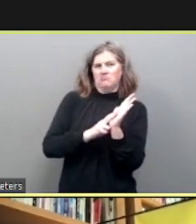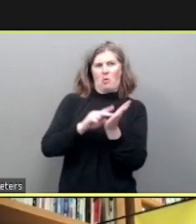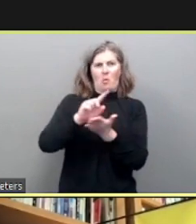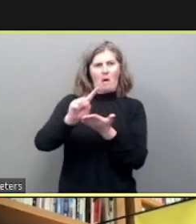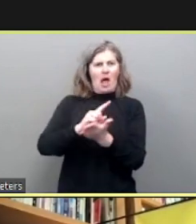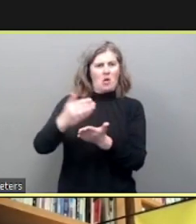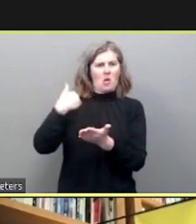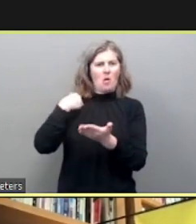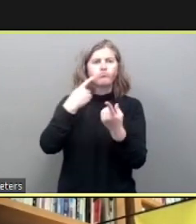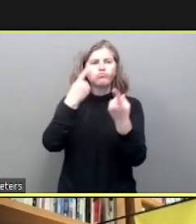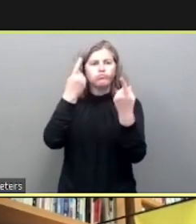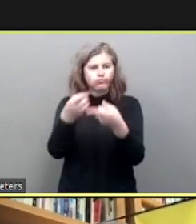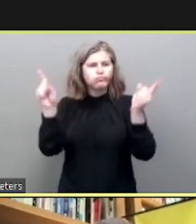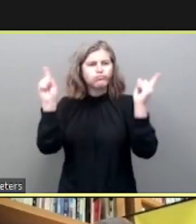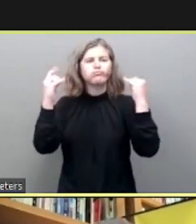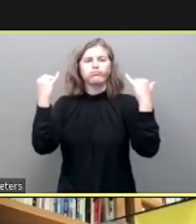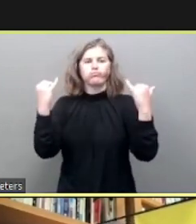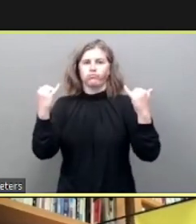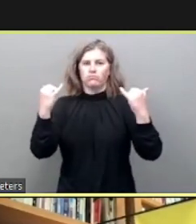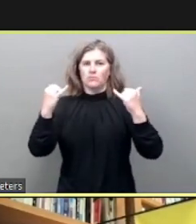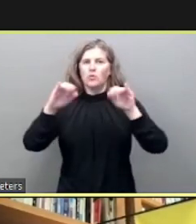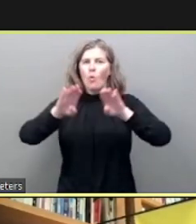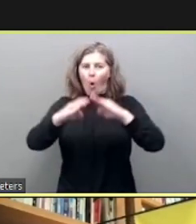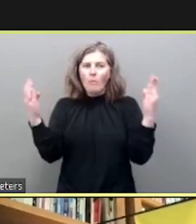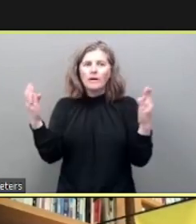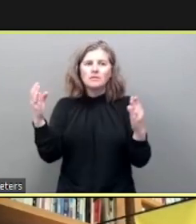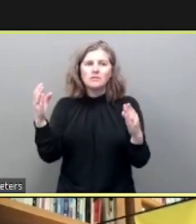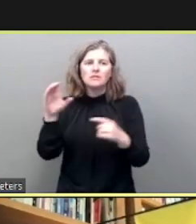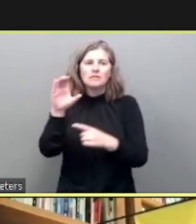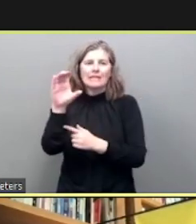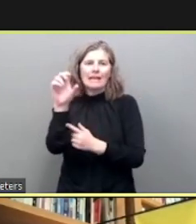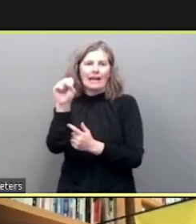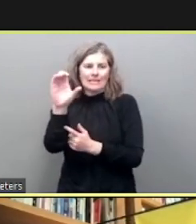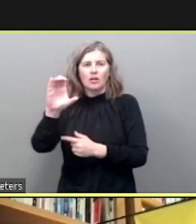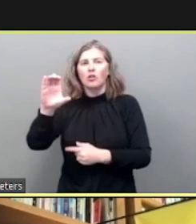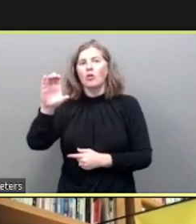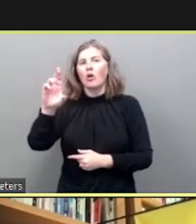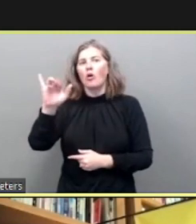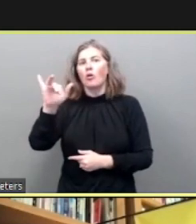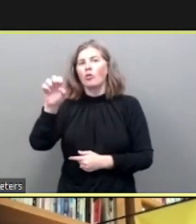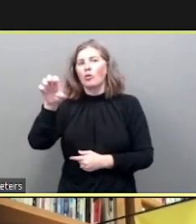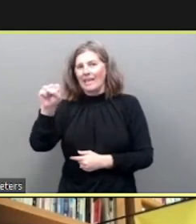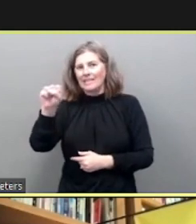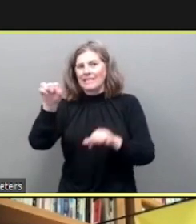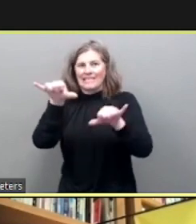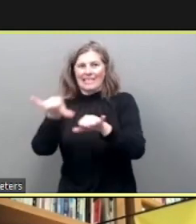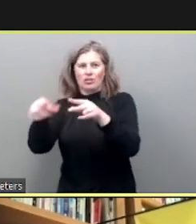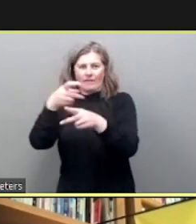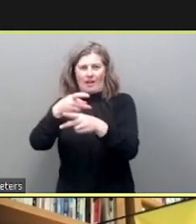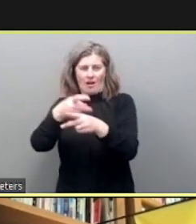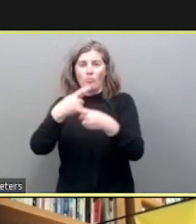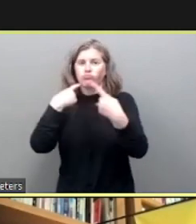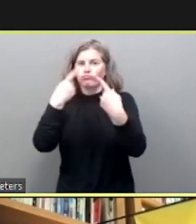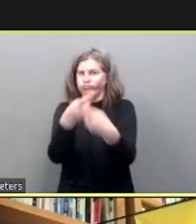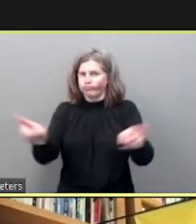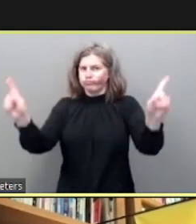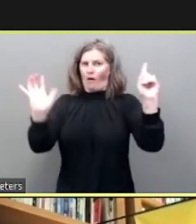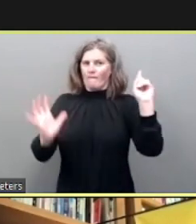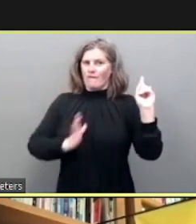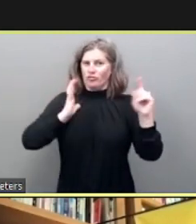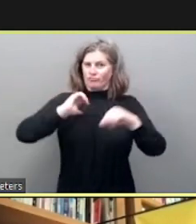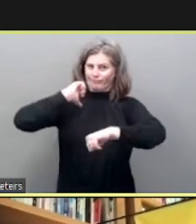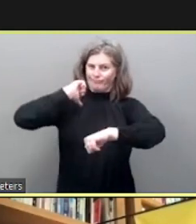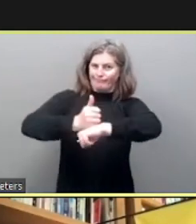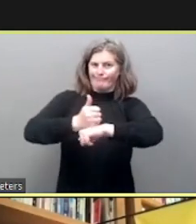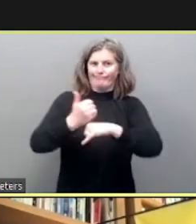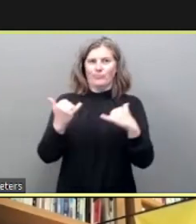ago, to enact crisis standards of care here in our state. Now, we did this once before, and I showed that